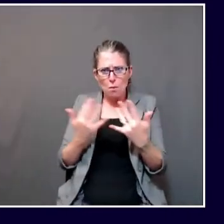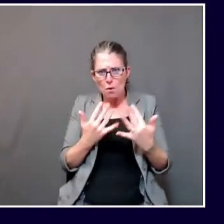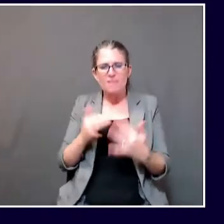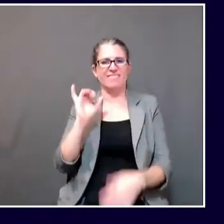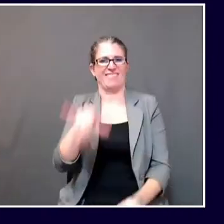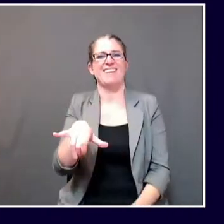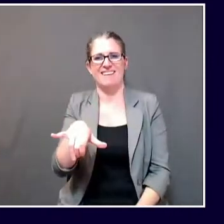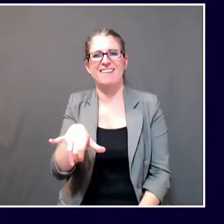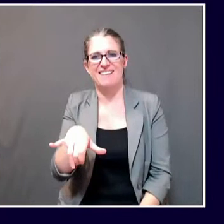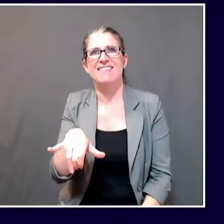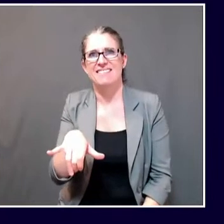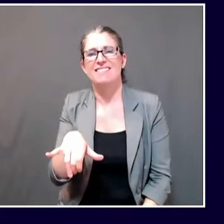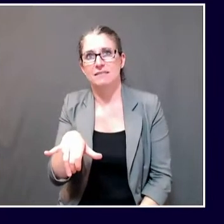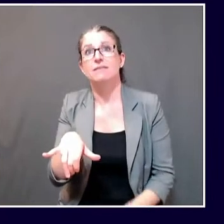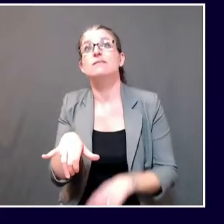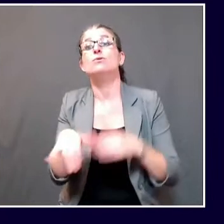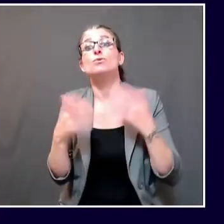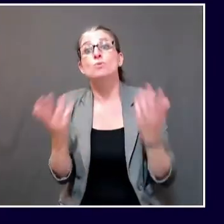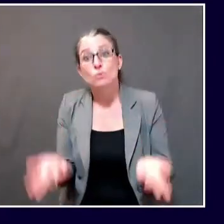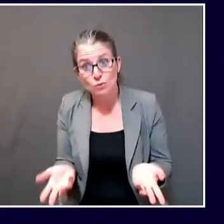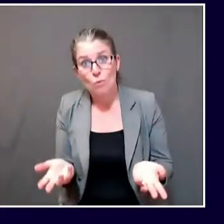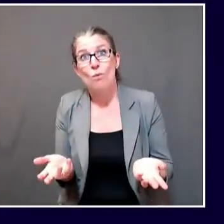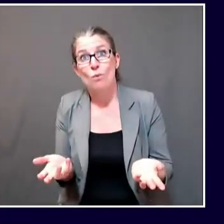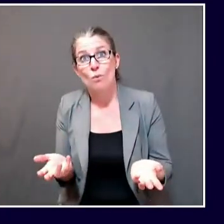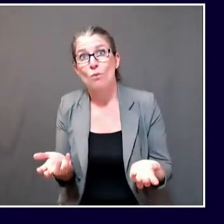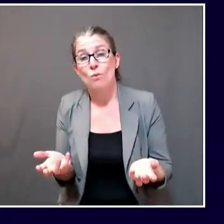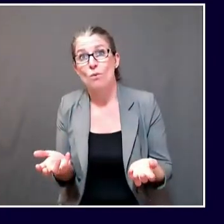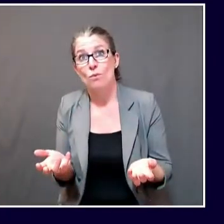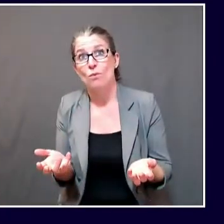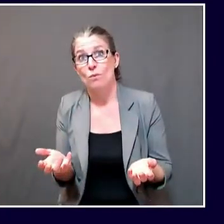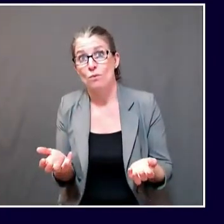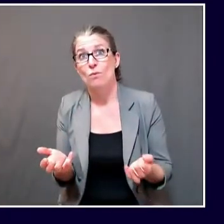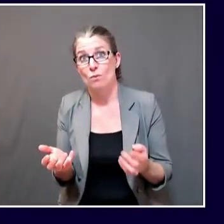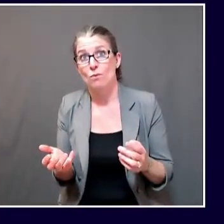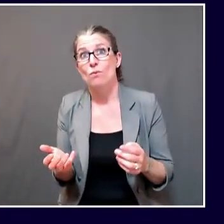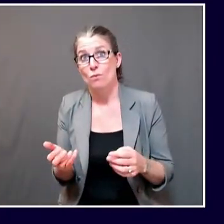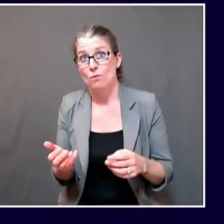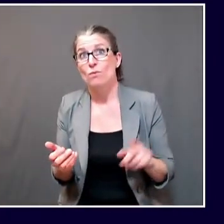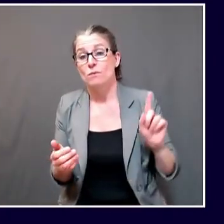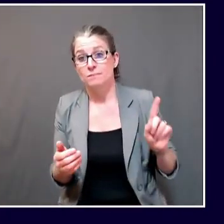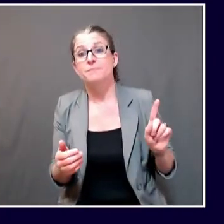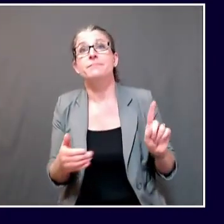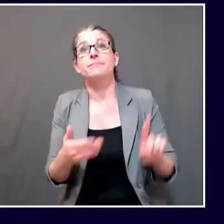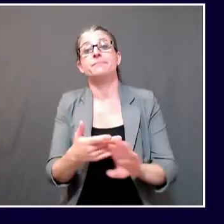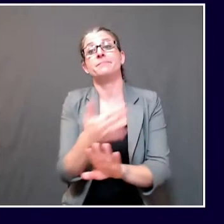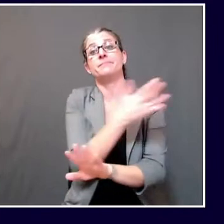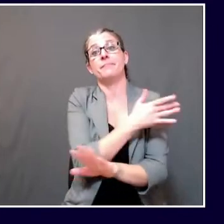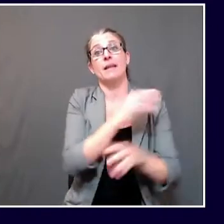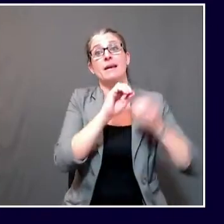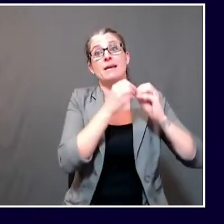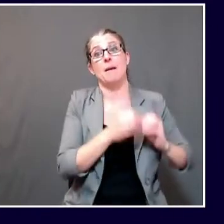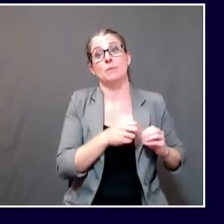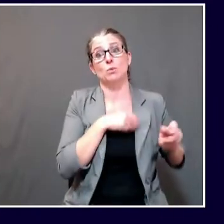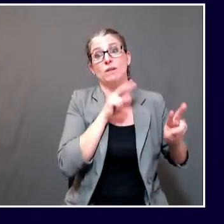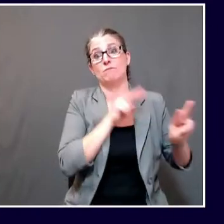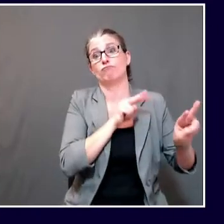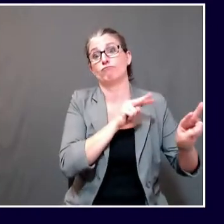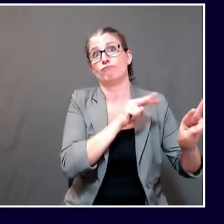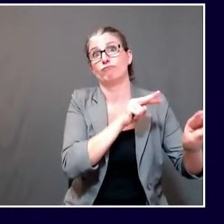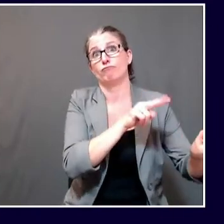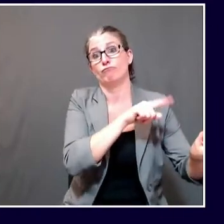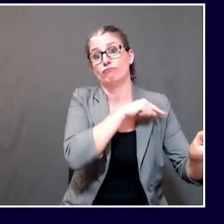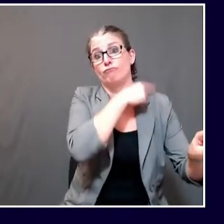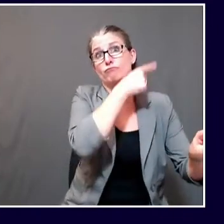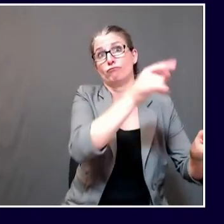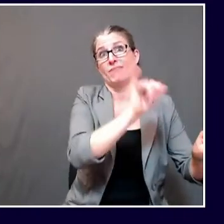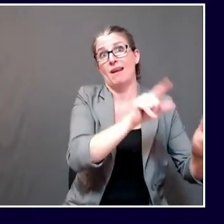pandemic, sometimes adjustments are made based on the early data that we do have. That's really a better call for the FDA. We at the state